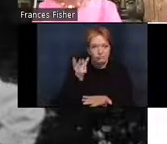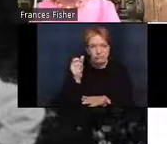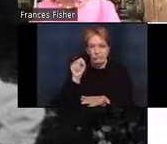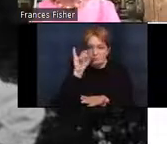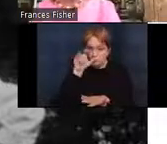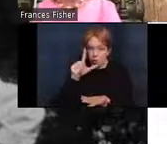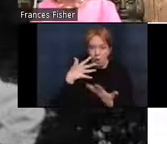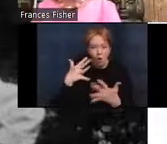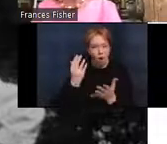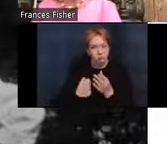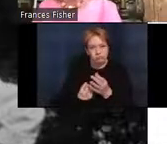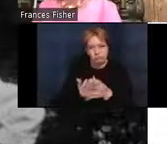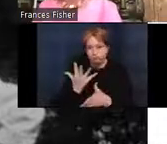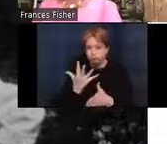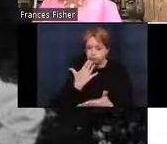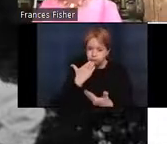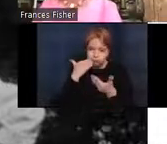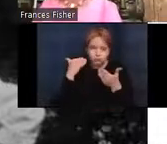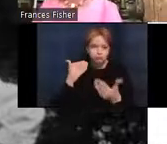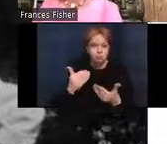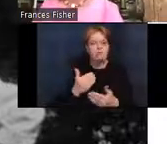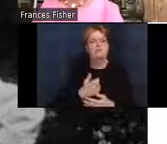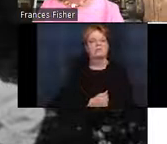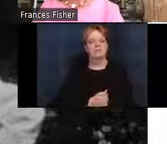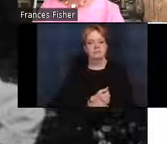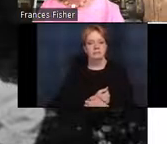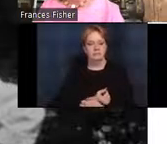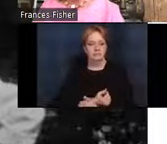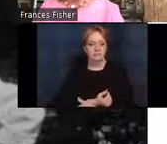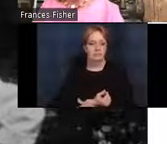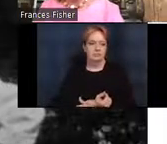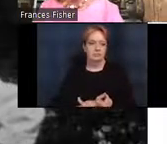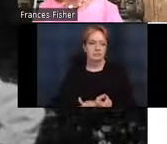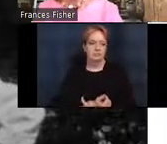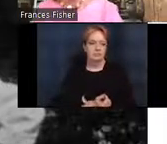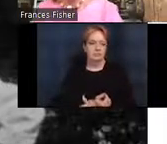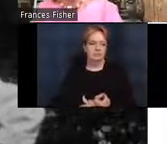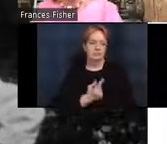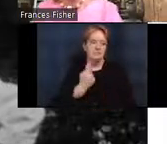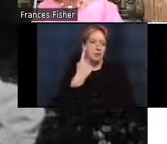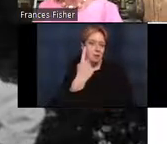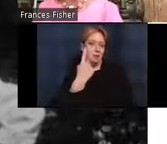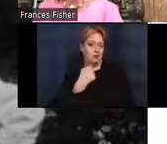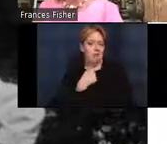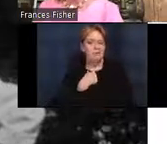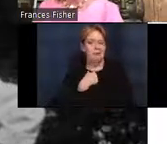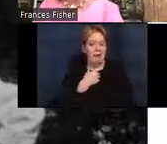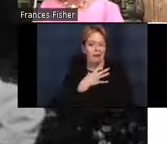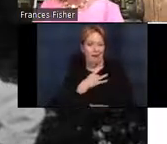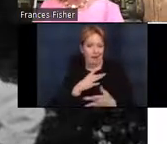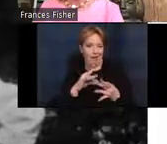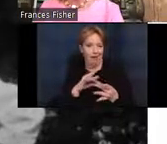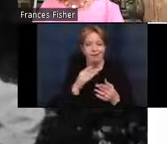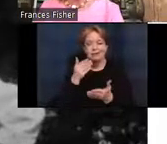historic facts that I love is on the banks of the Cahaba there